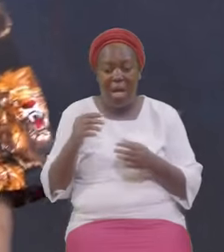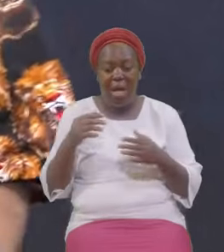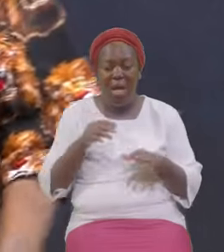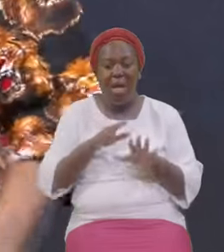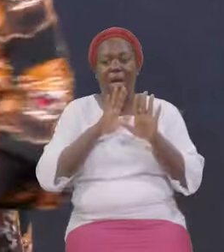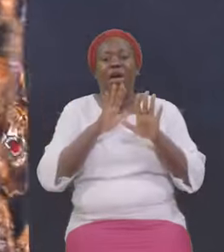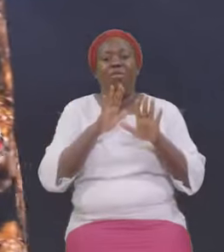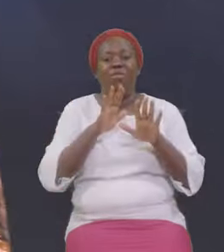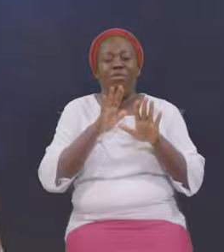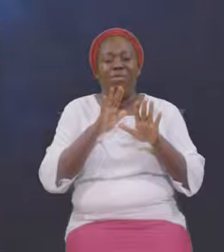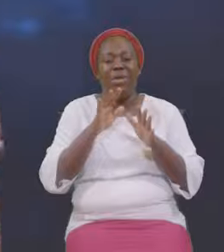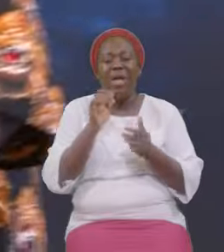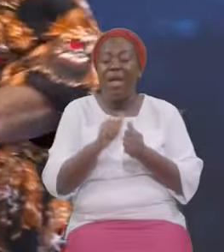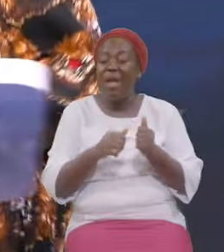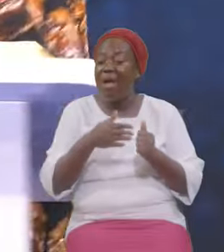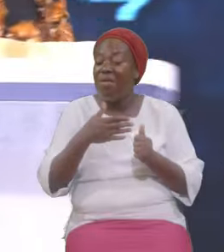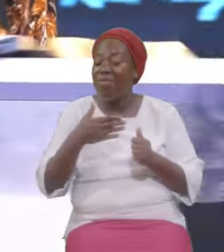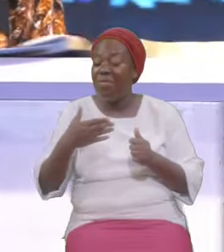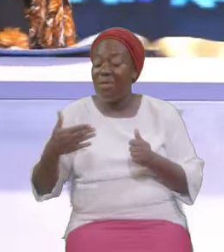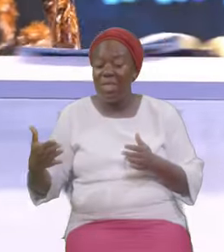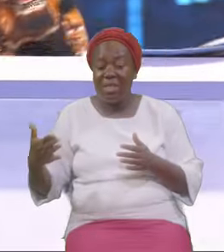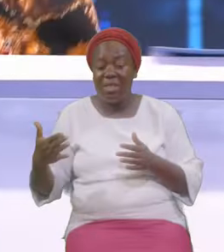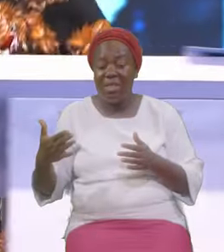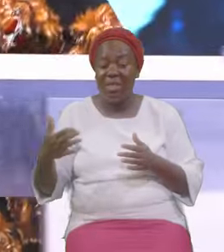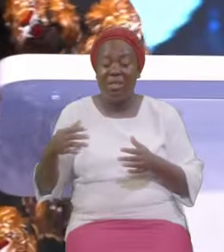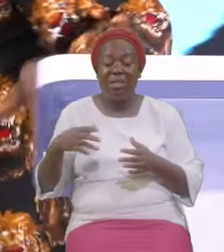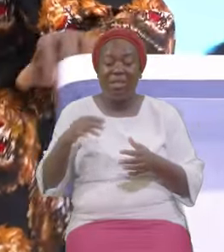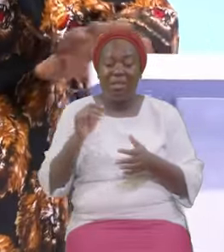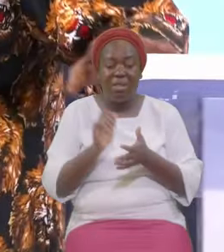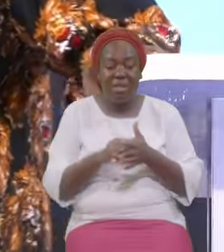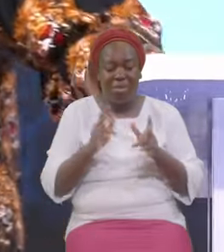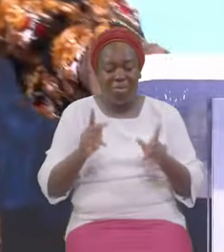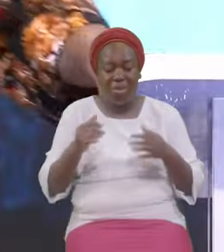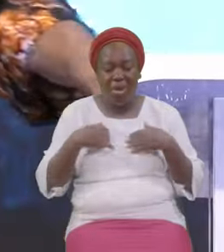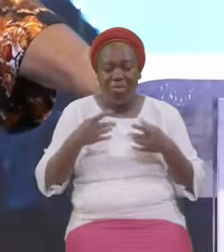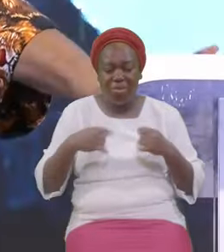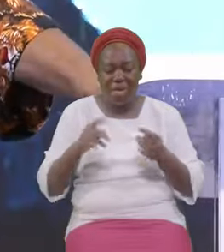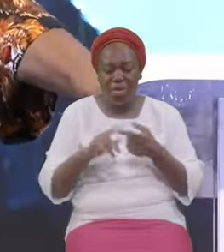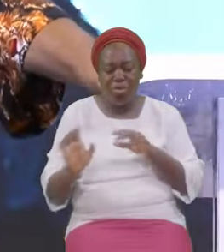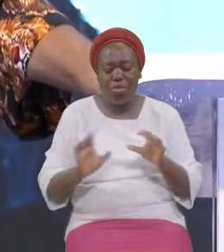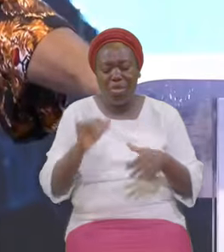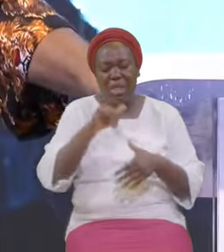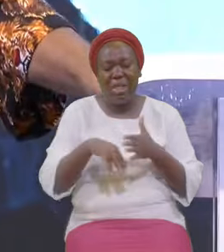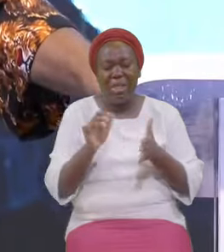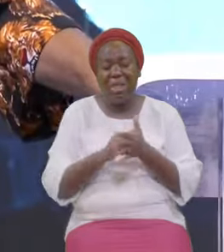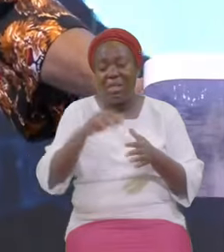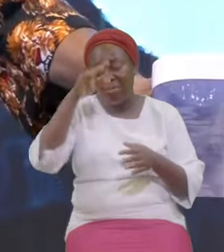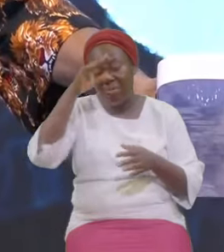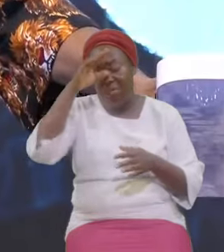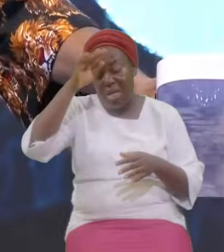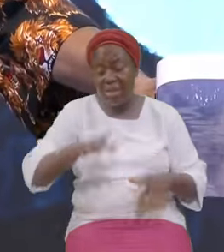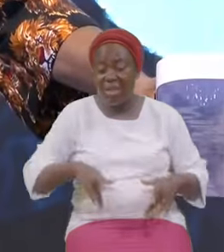Everything experts are trying to do in that man's life, and they were not able